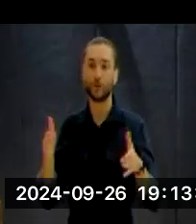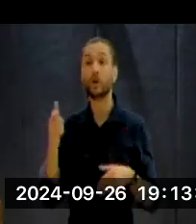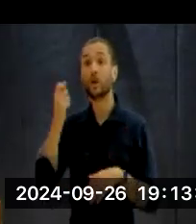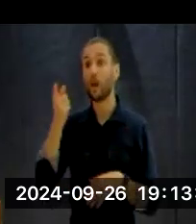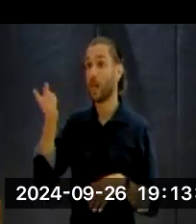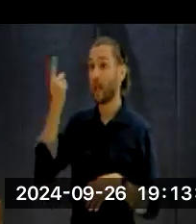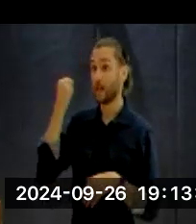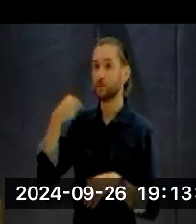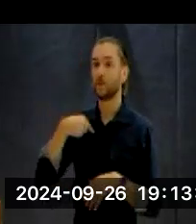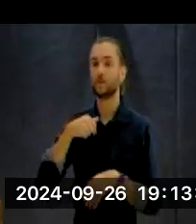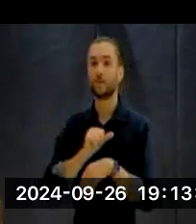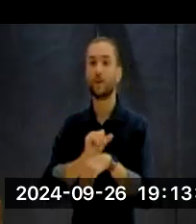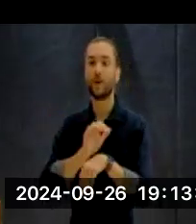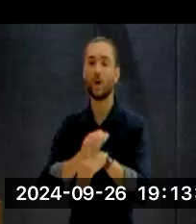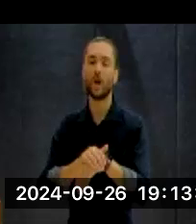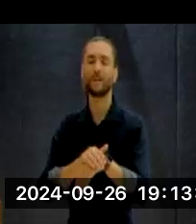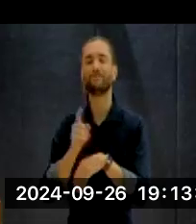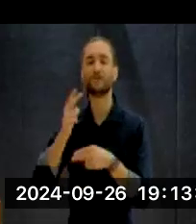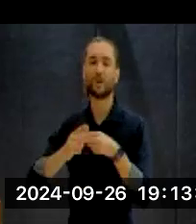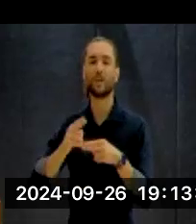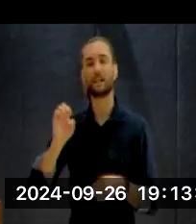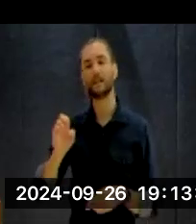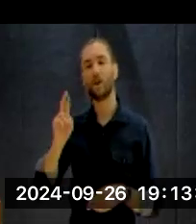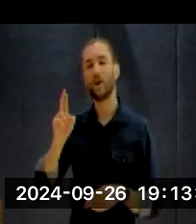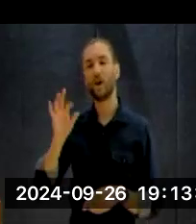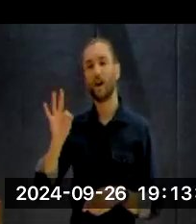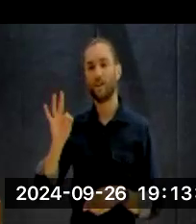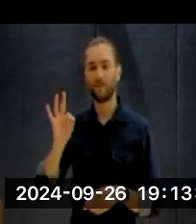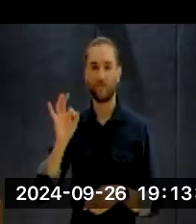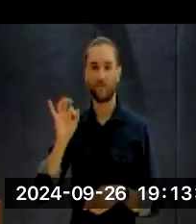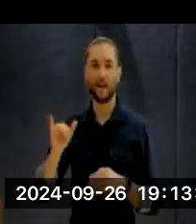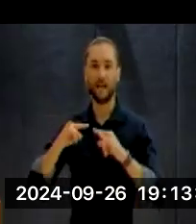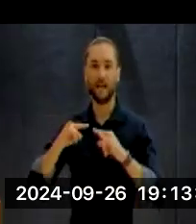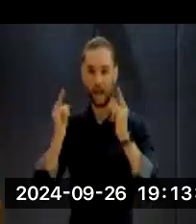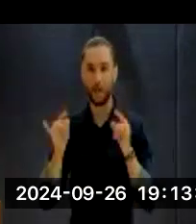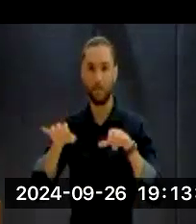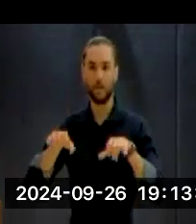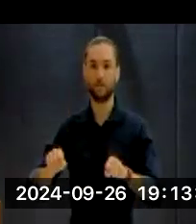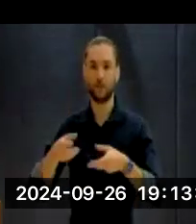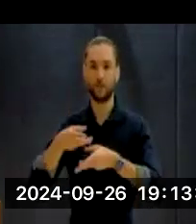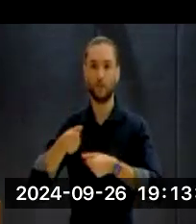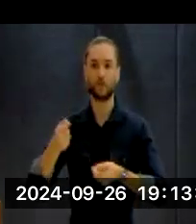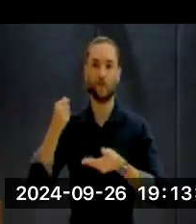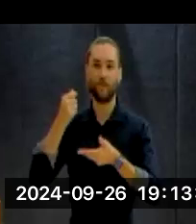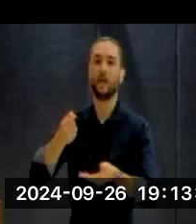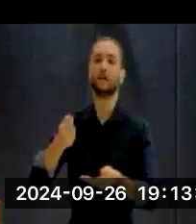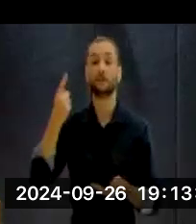working on the what they call the ERF, Encampment Resolution funds, to do outreach.